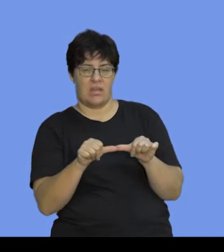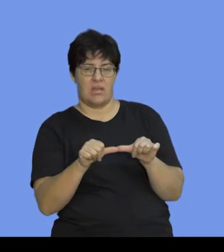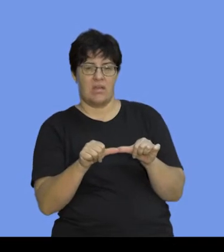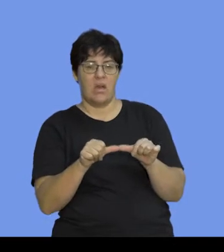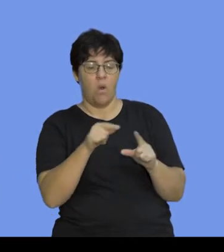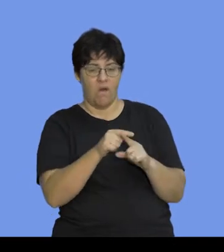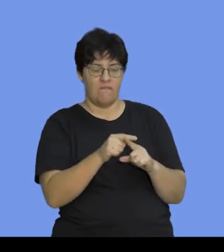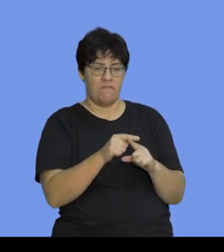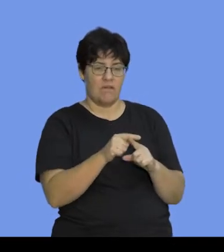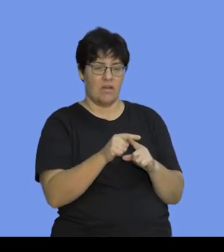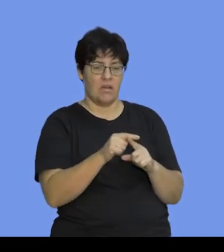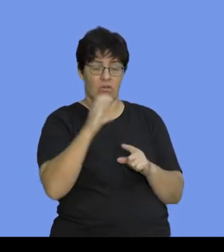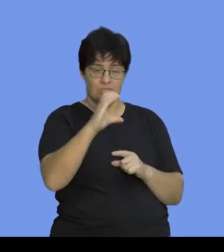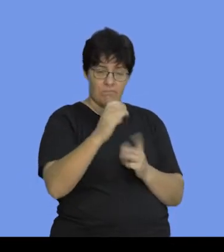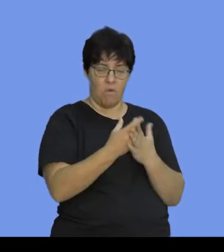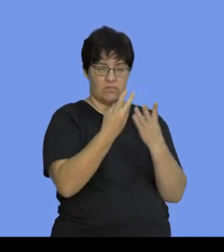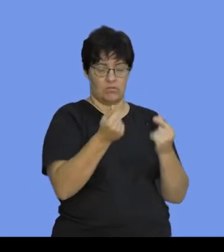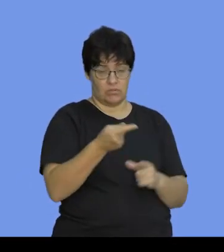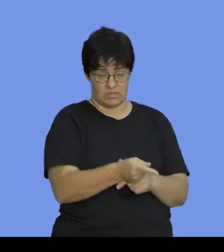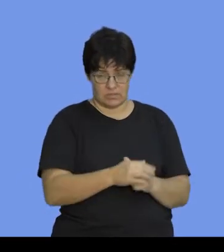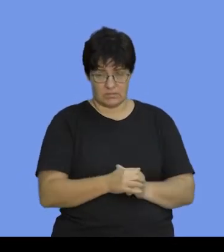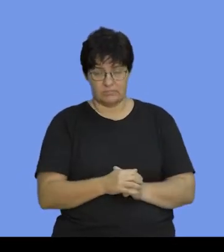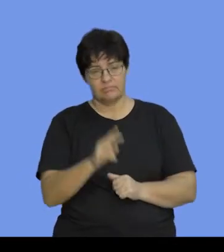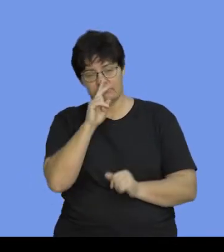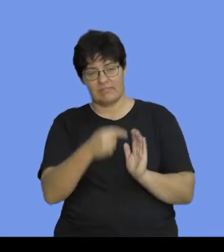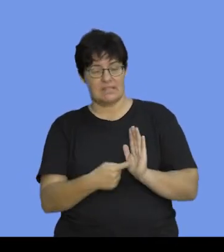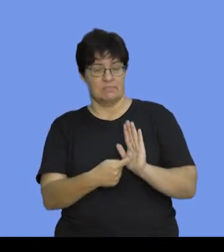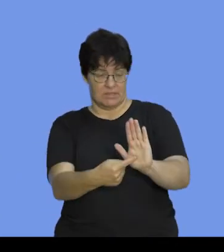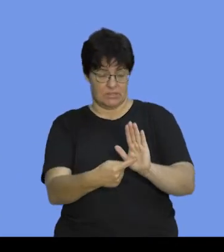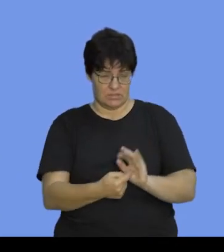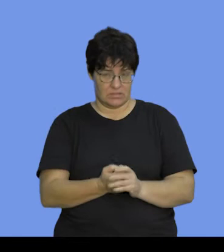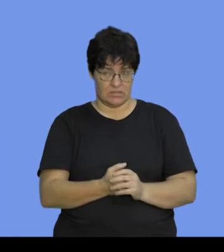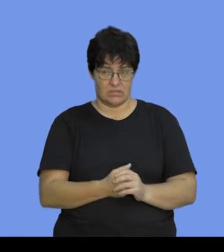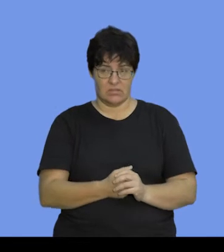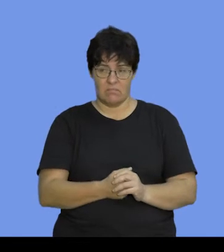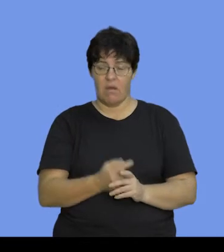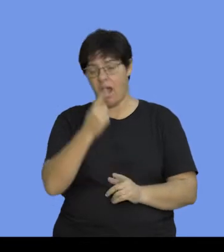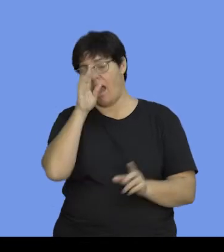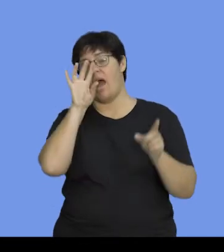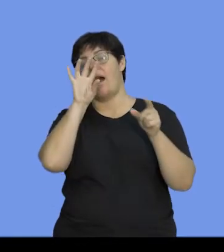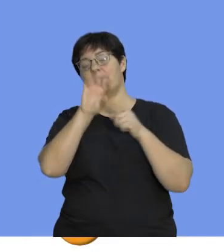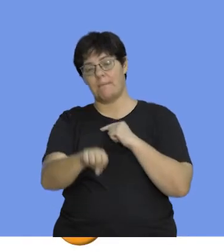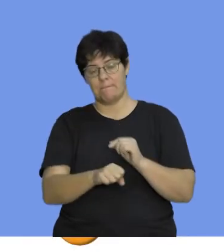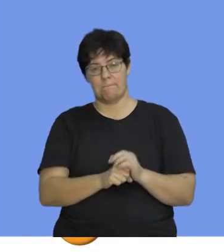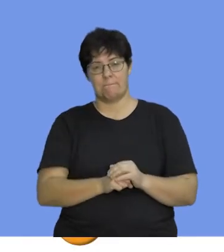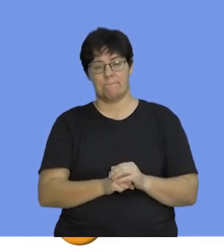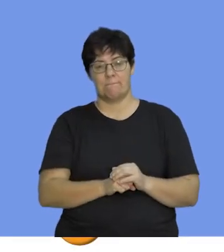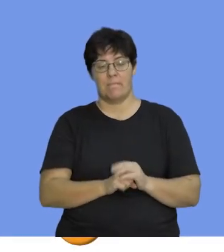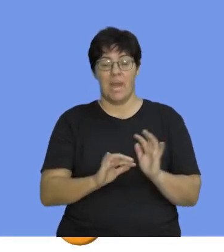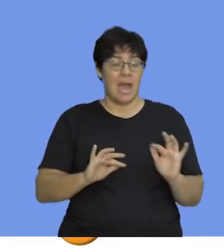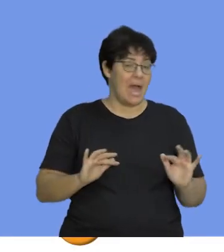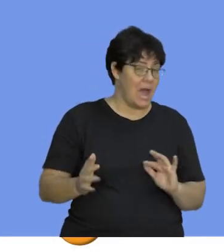concentration of a solution. We'll draw our attention to a simulation that's going to give us an idea as to how